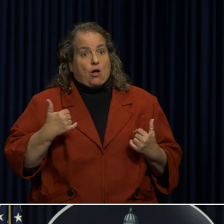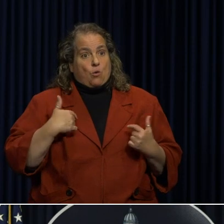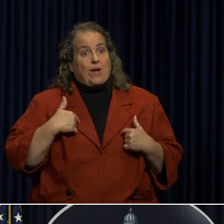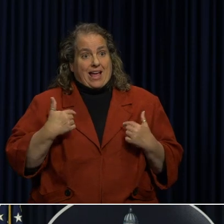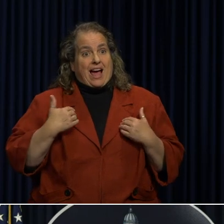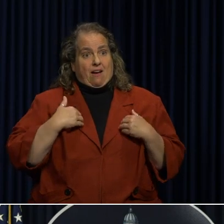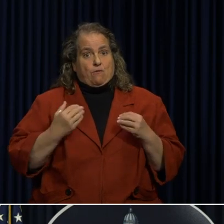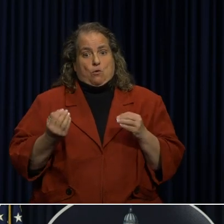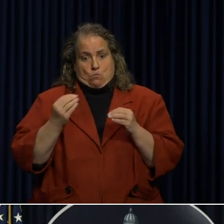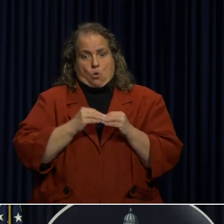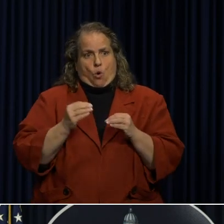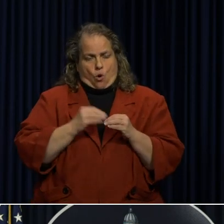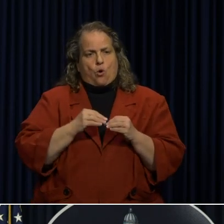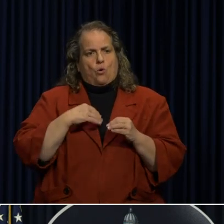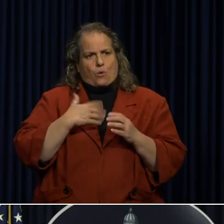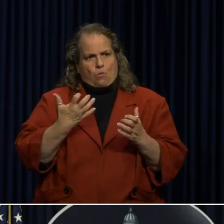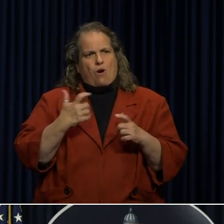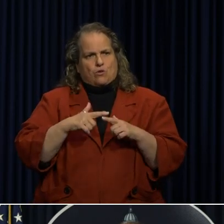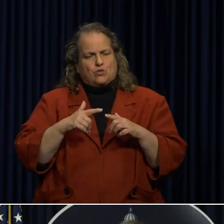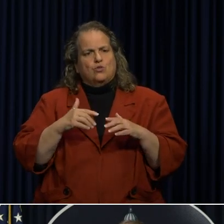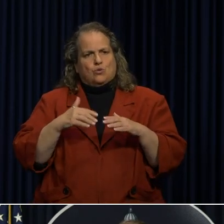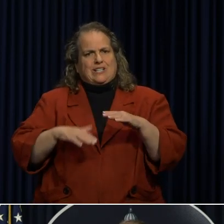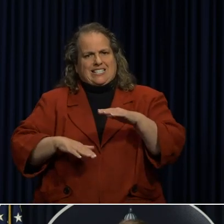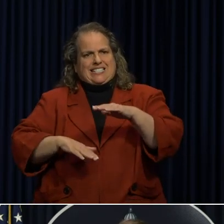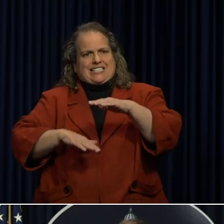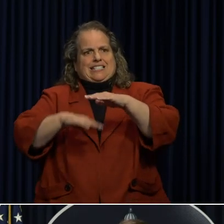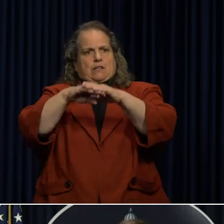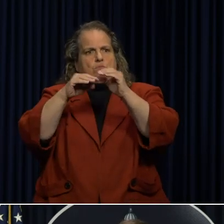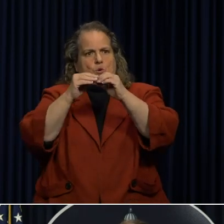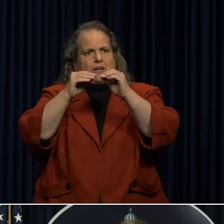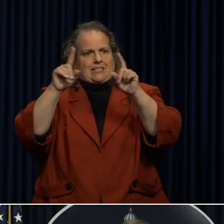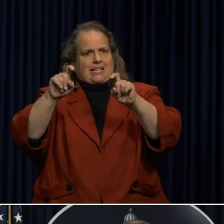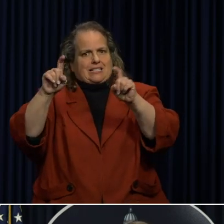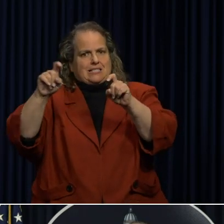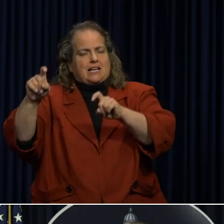of the better days through drive-through testing